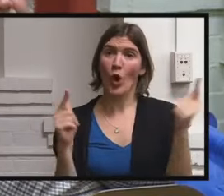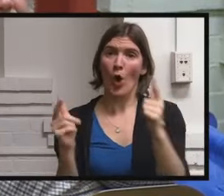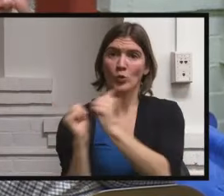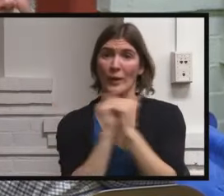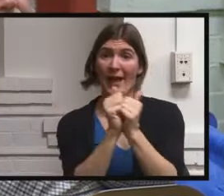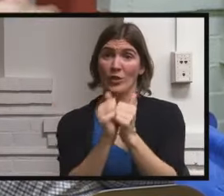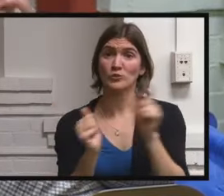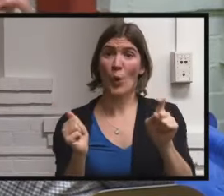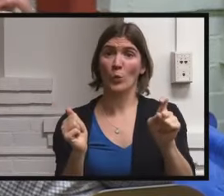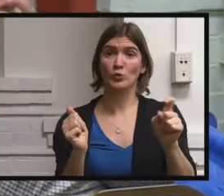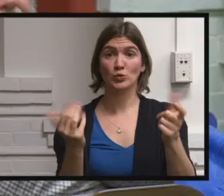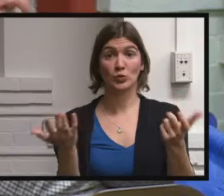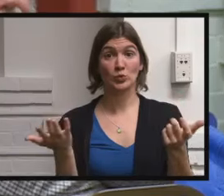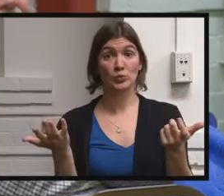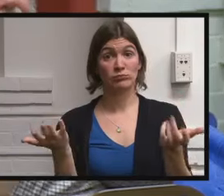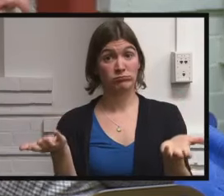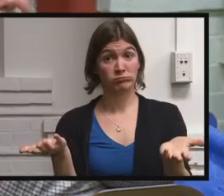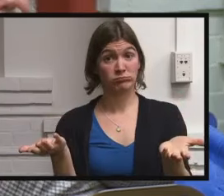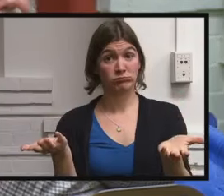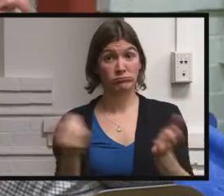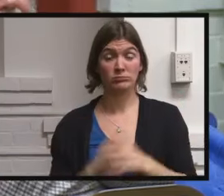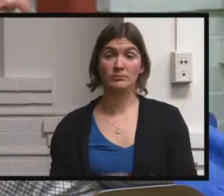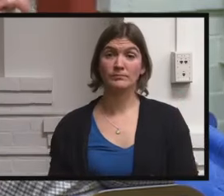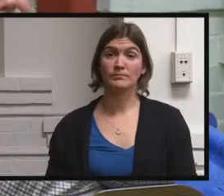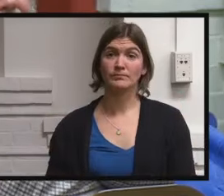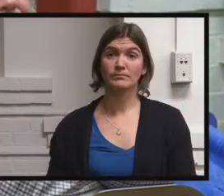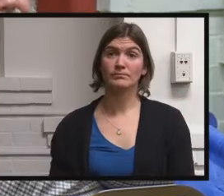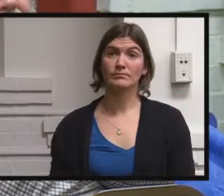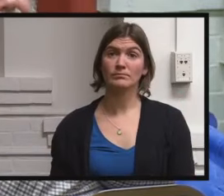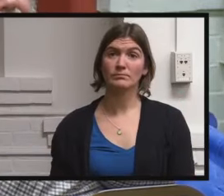together. That's how it works.